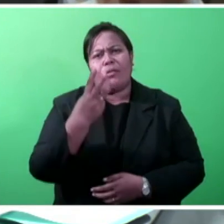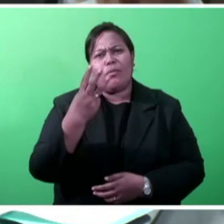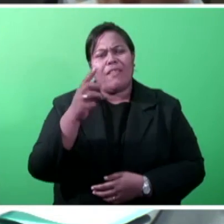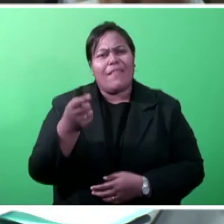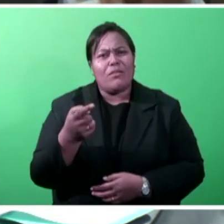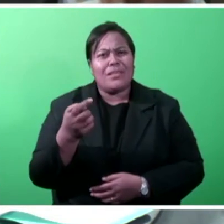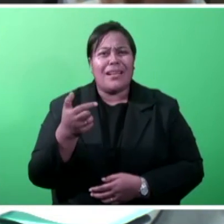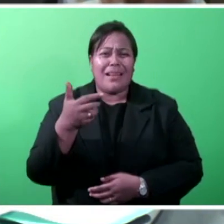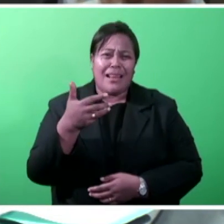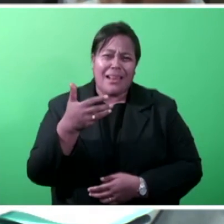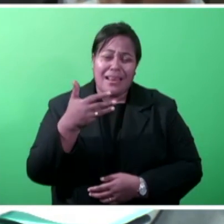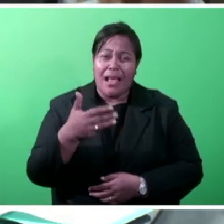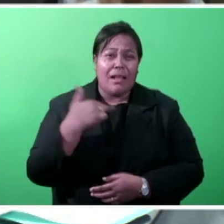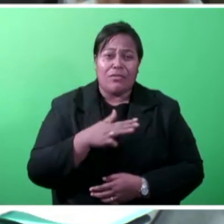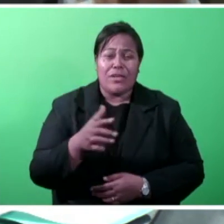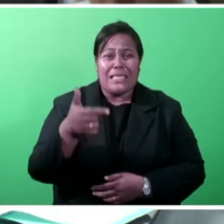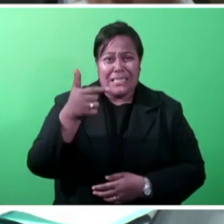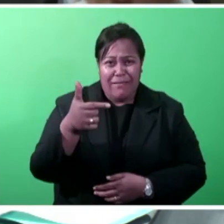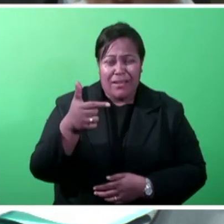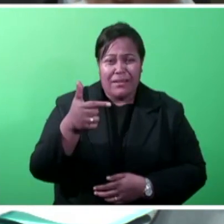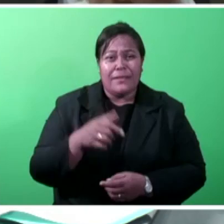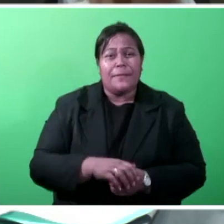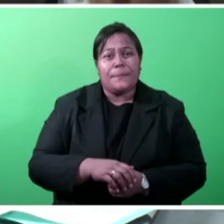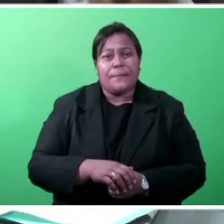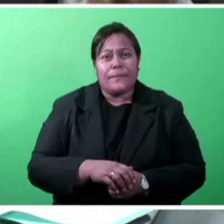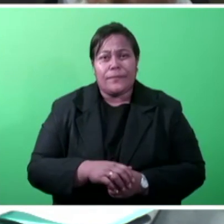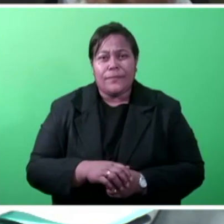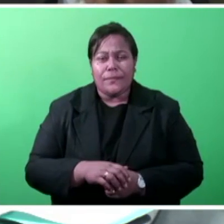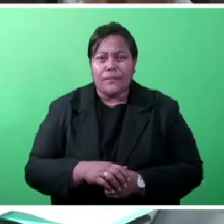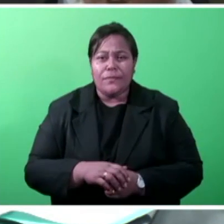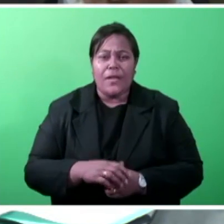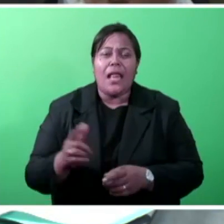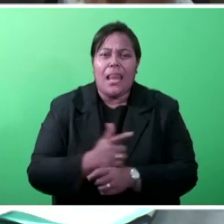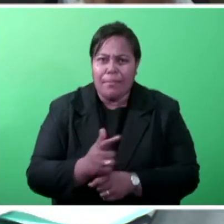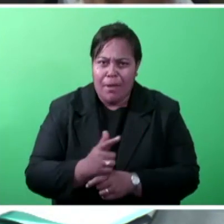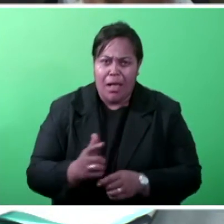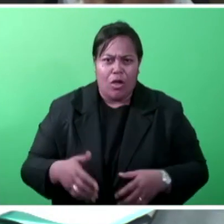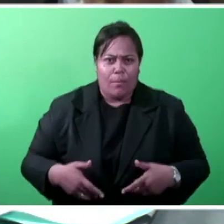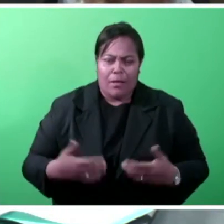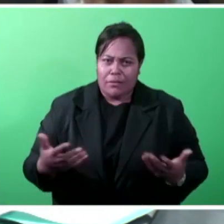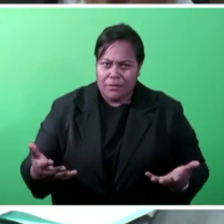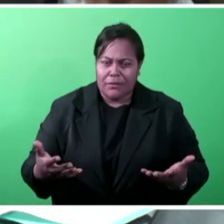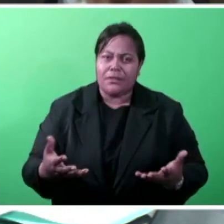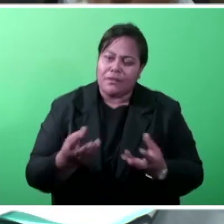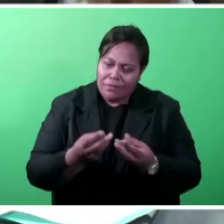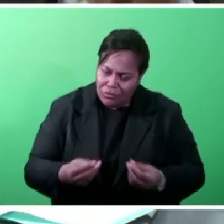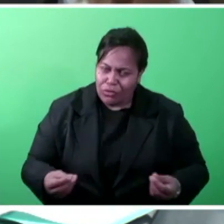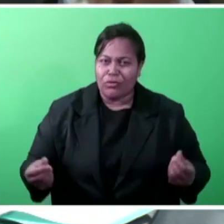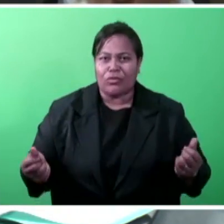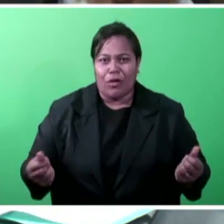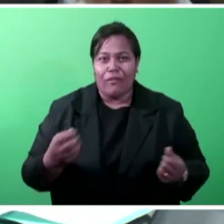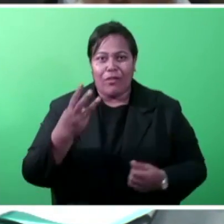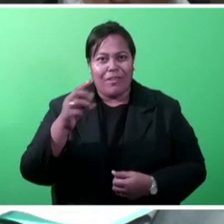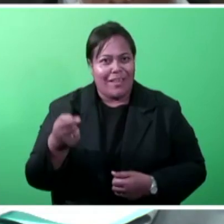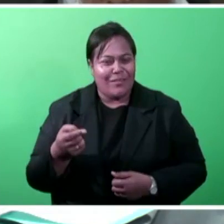3,907 labour compliance inspections and investigated and settled 3,034 labour complaints registered with